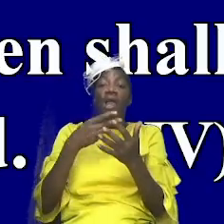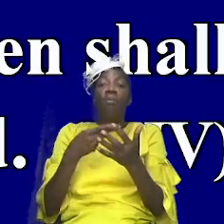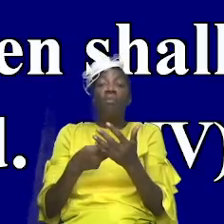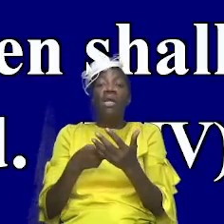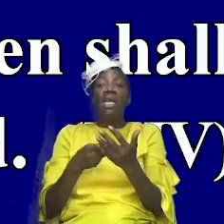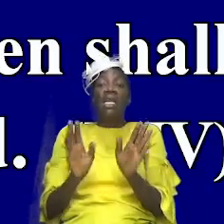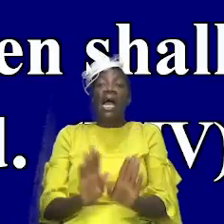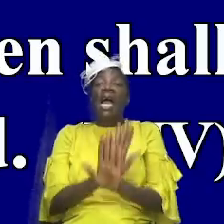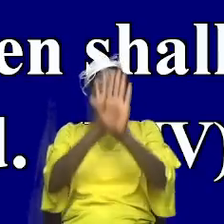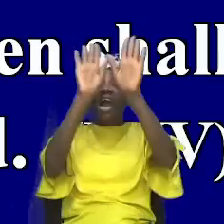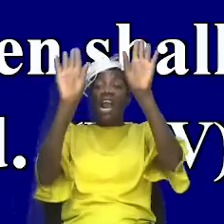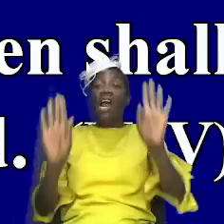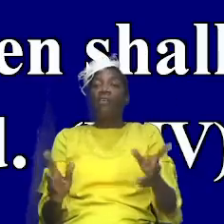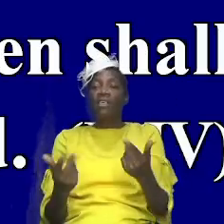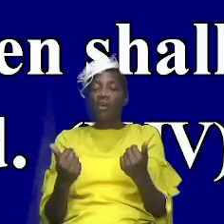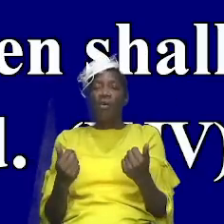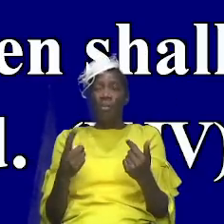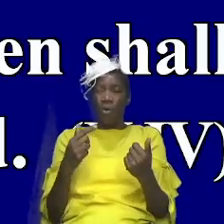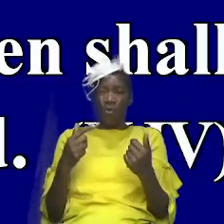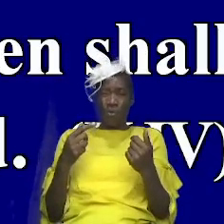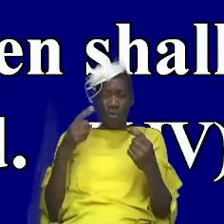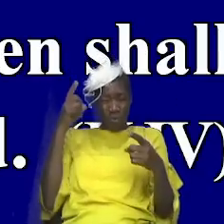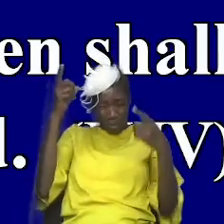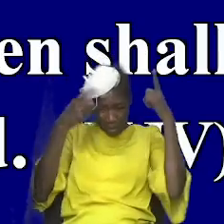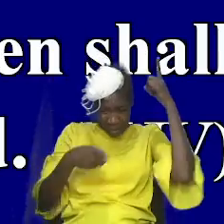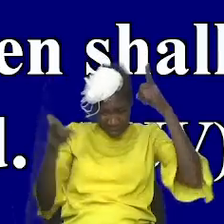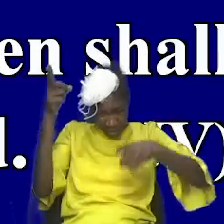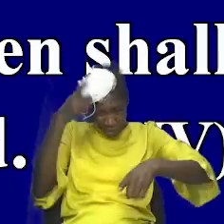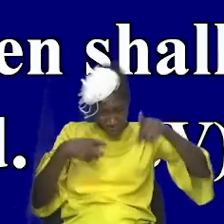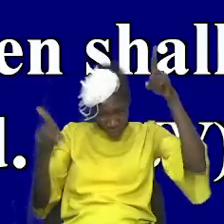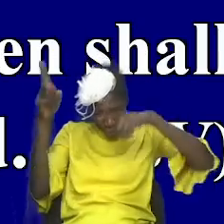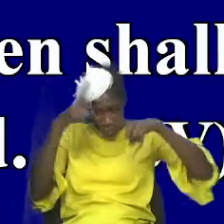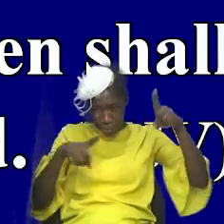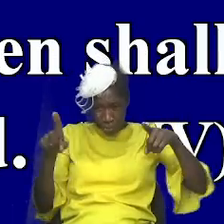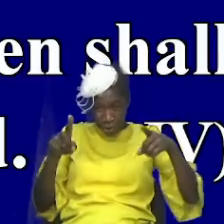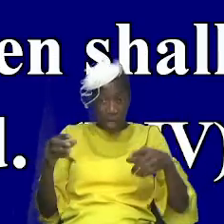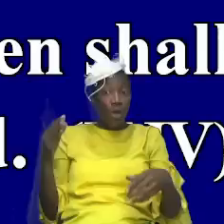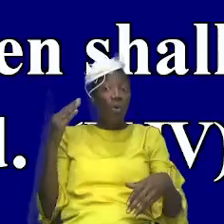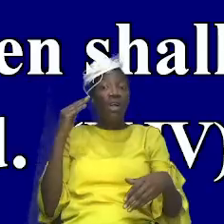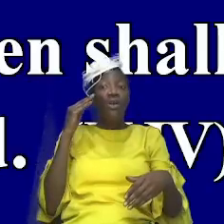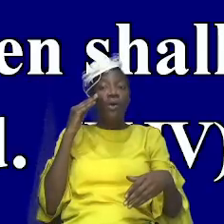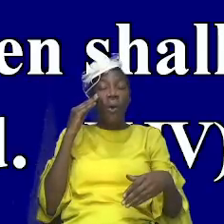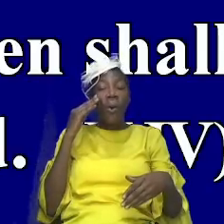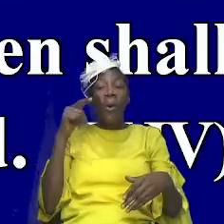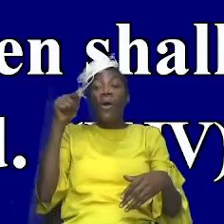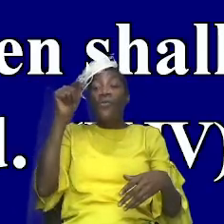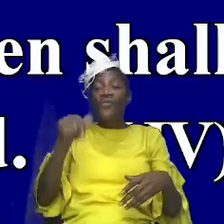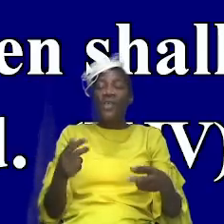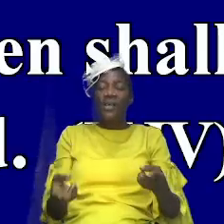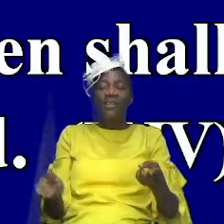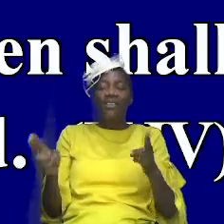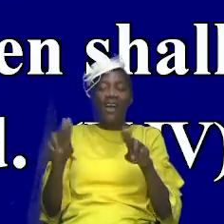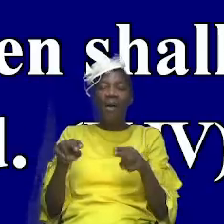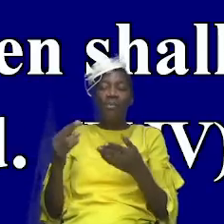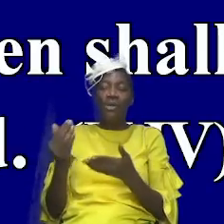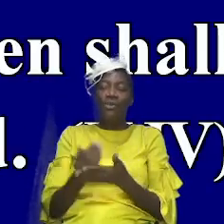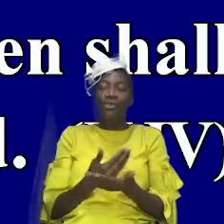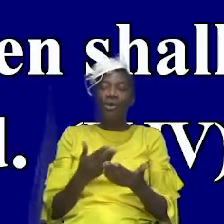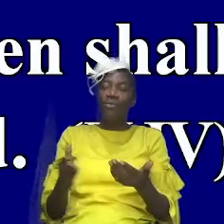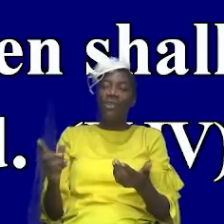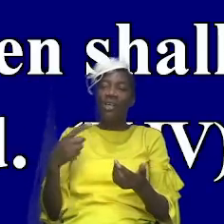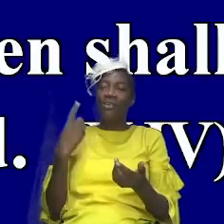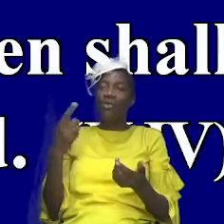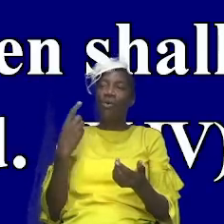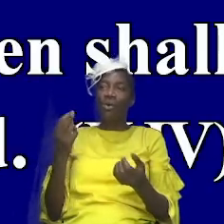And those that had doubts will now know this was what really happened. And so it can be moved. Some things will only